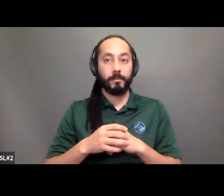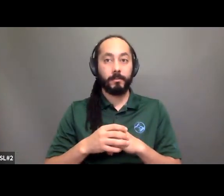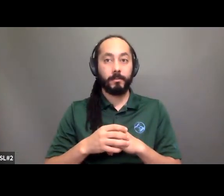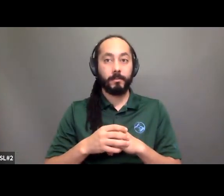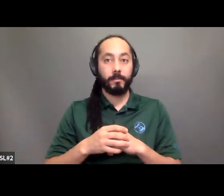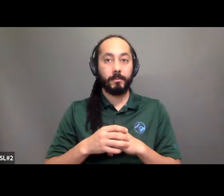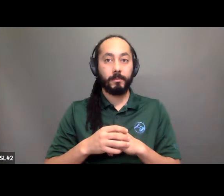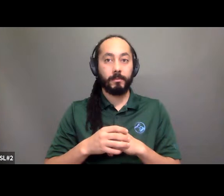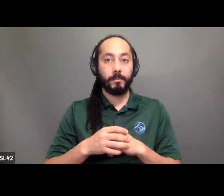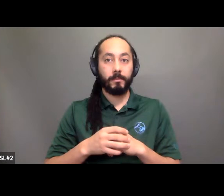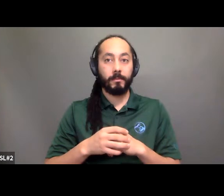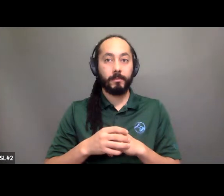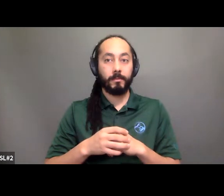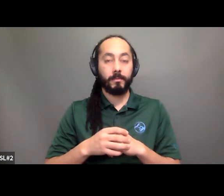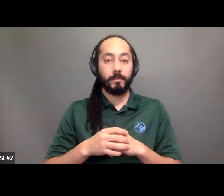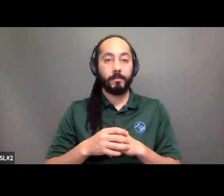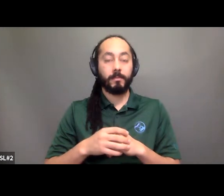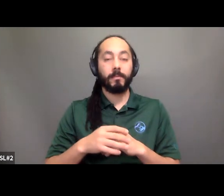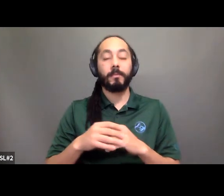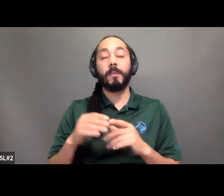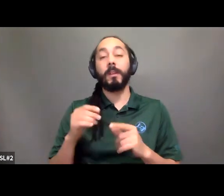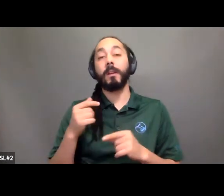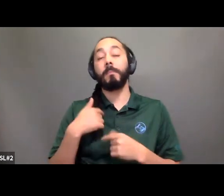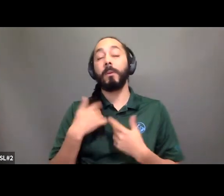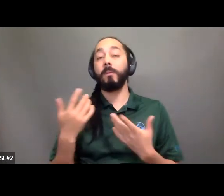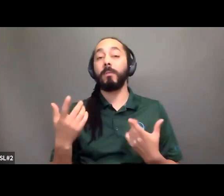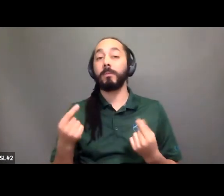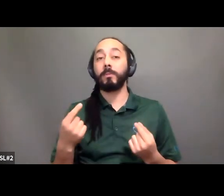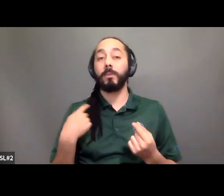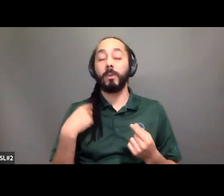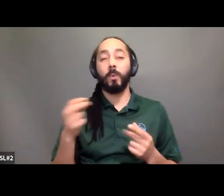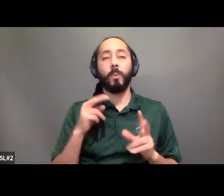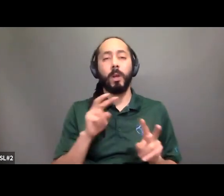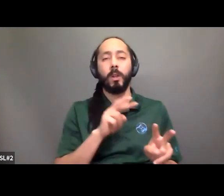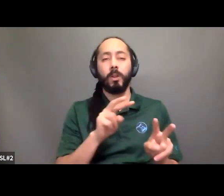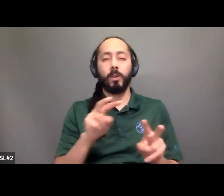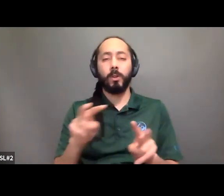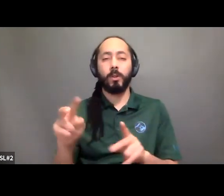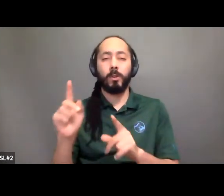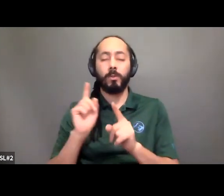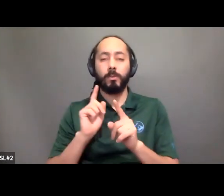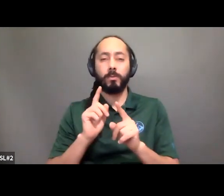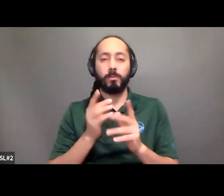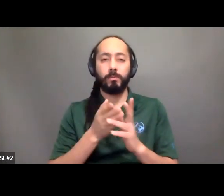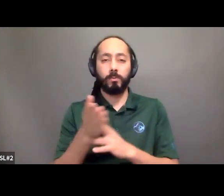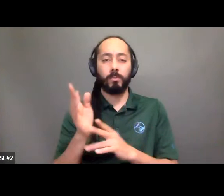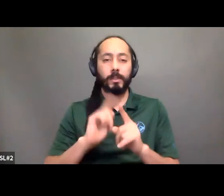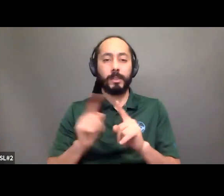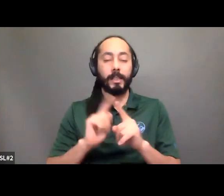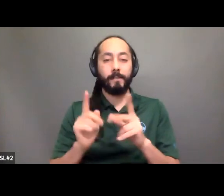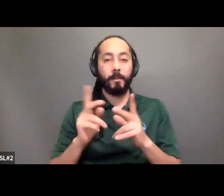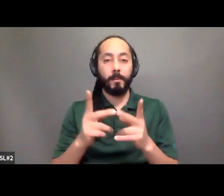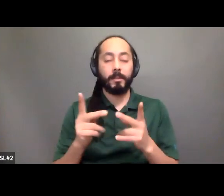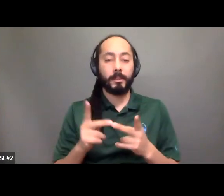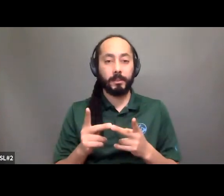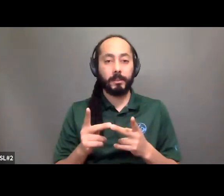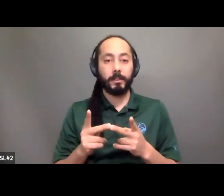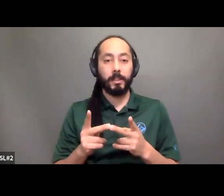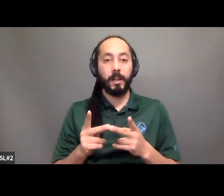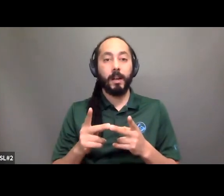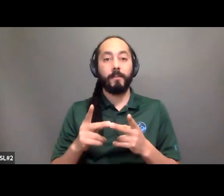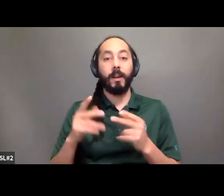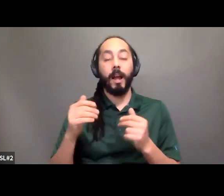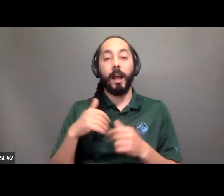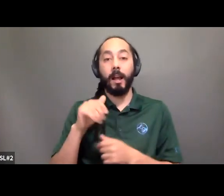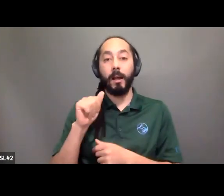look across places and through time at provisional abolition geographies,